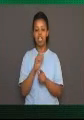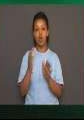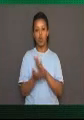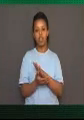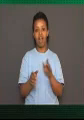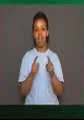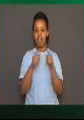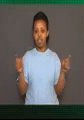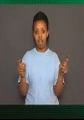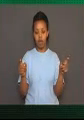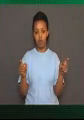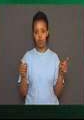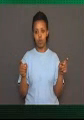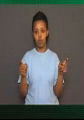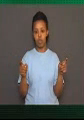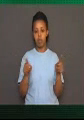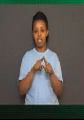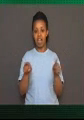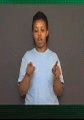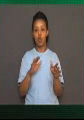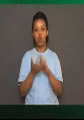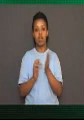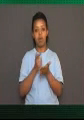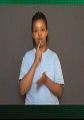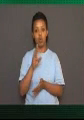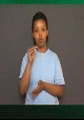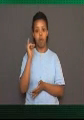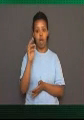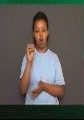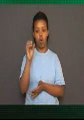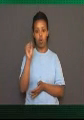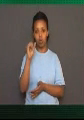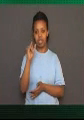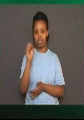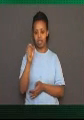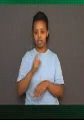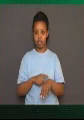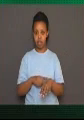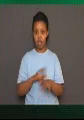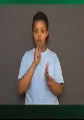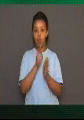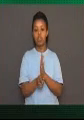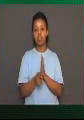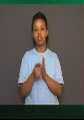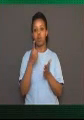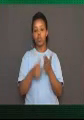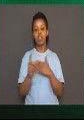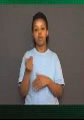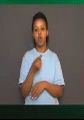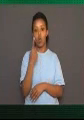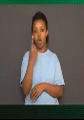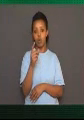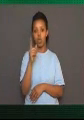to opposite poles during meiosis, the result is that one of the